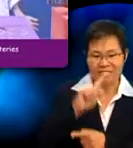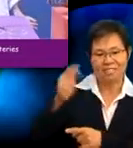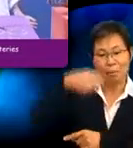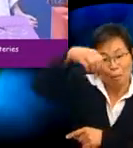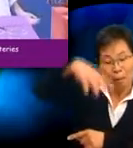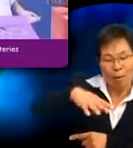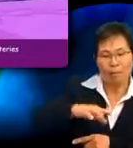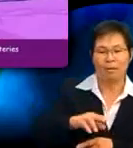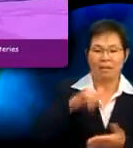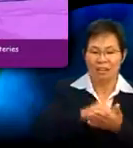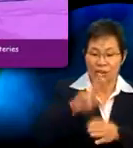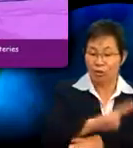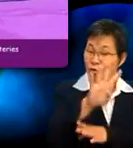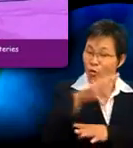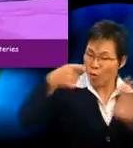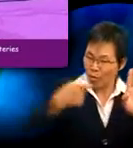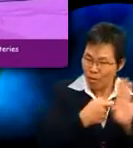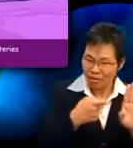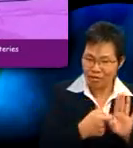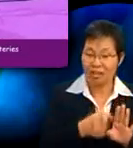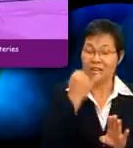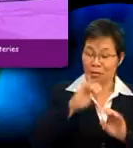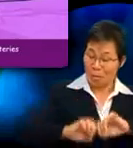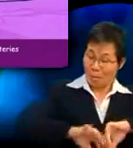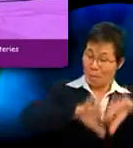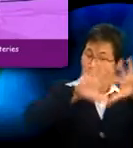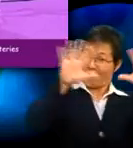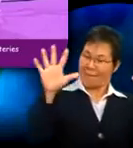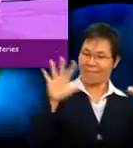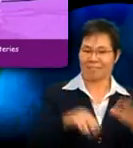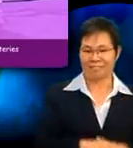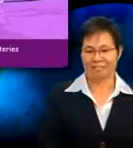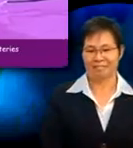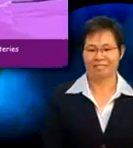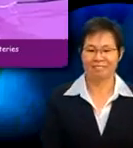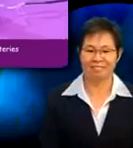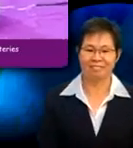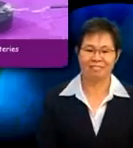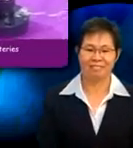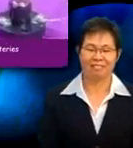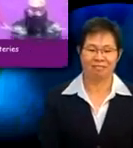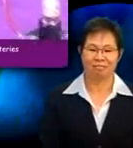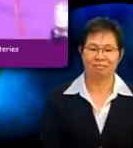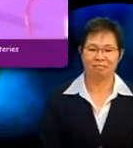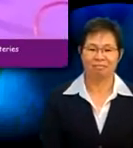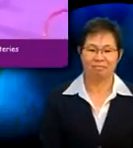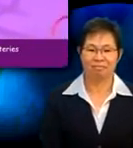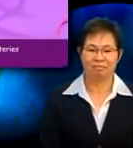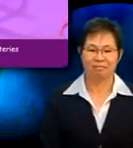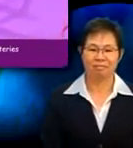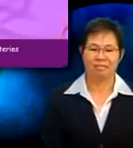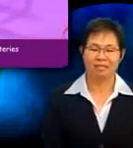That's right. The bulb that is using 4 batteries is brighter.